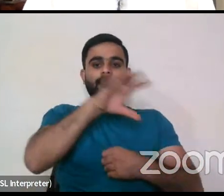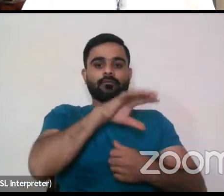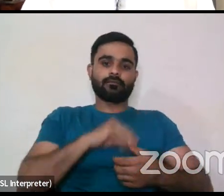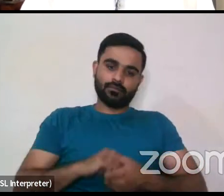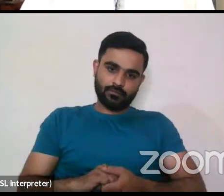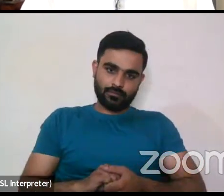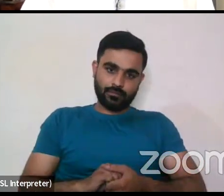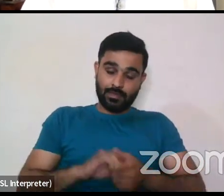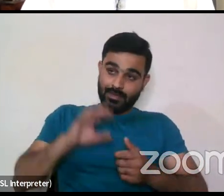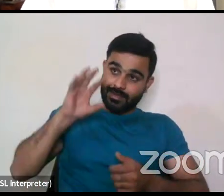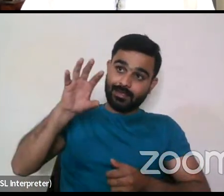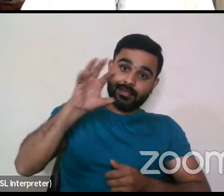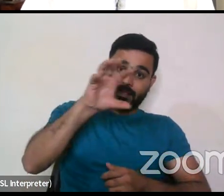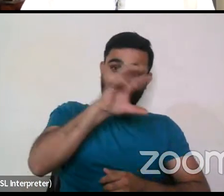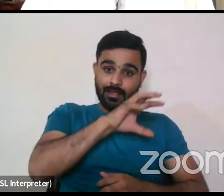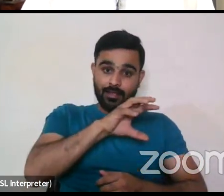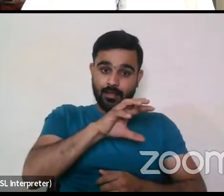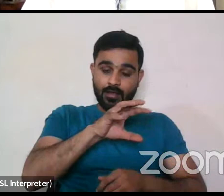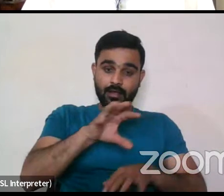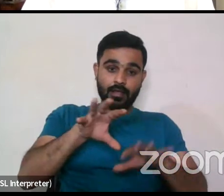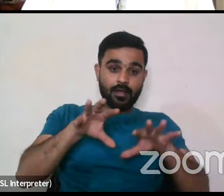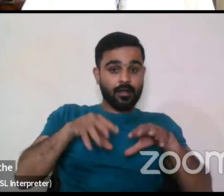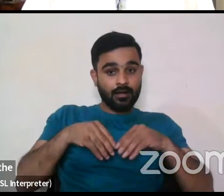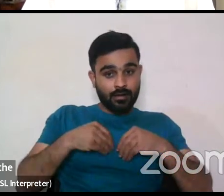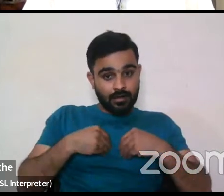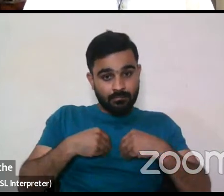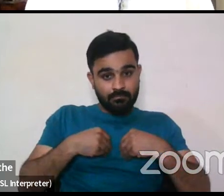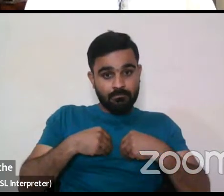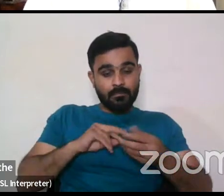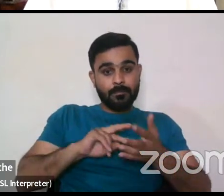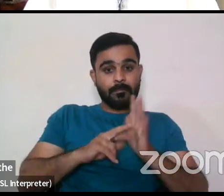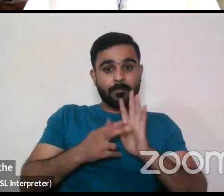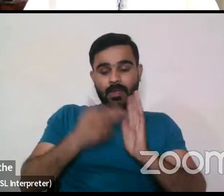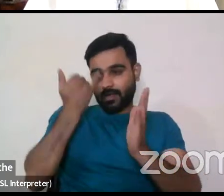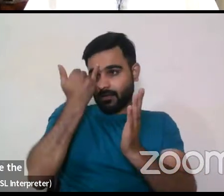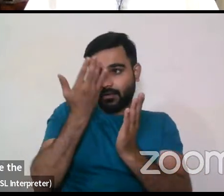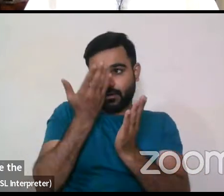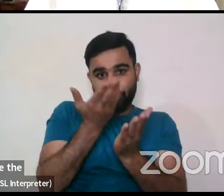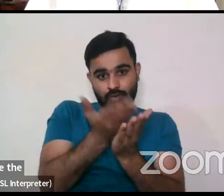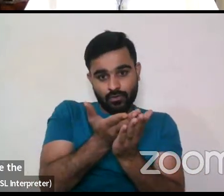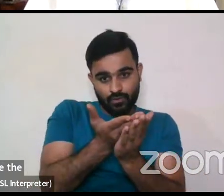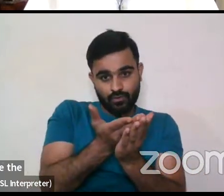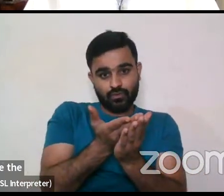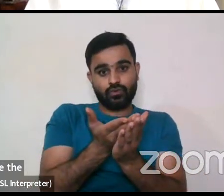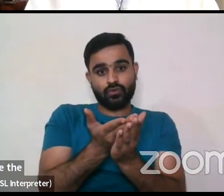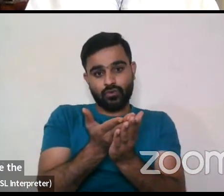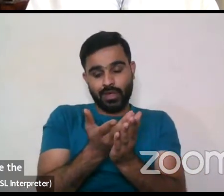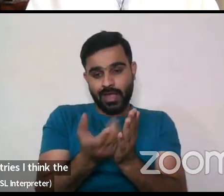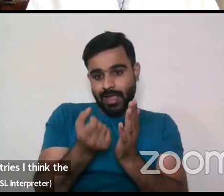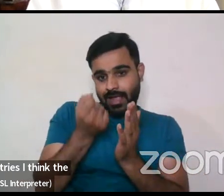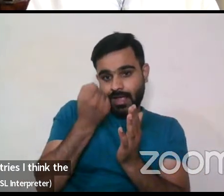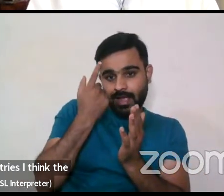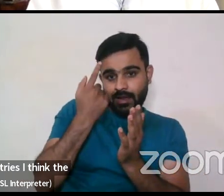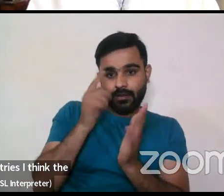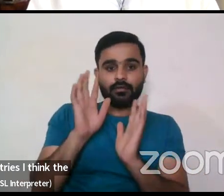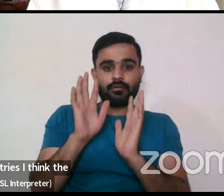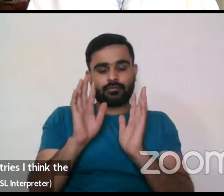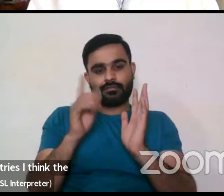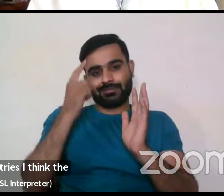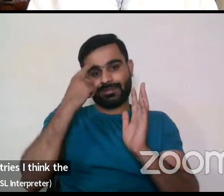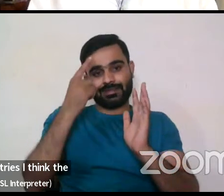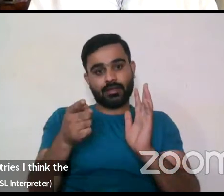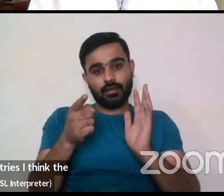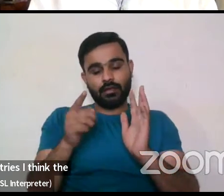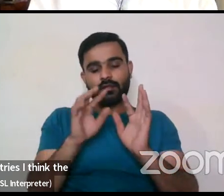the countries' receptivity was directly proportional to its understanding. I think that's a